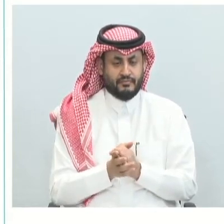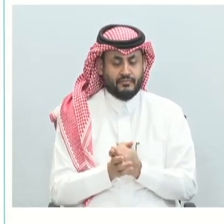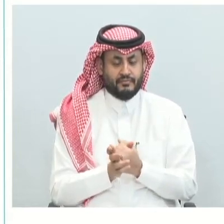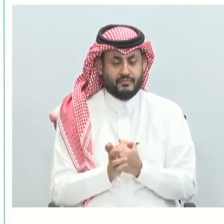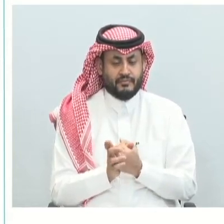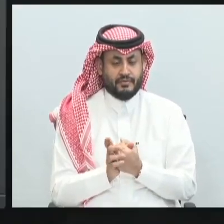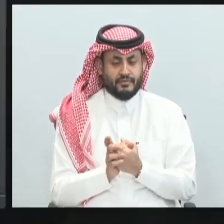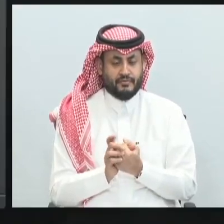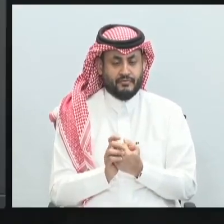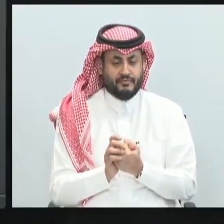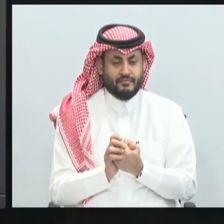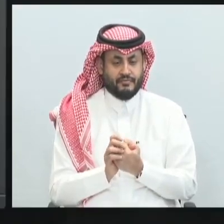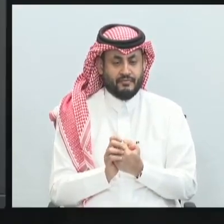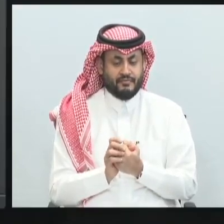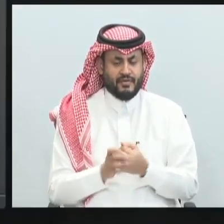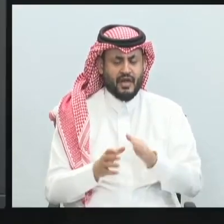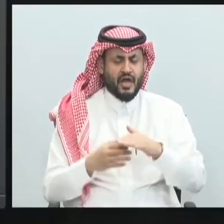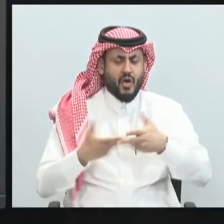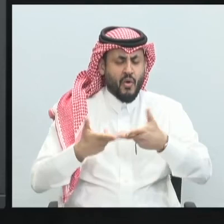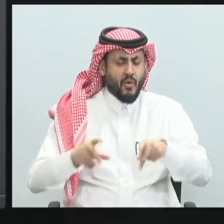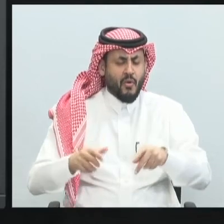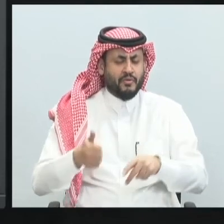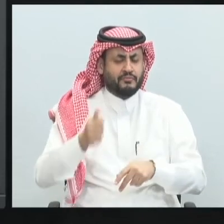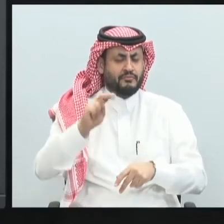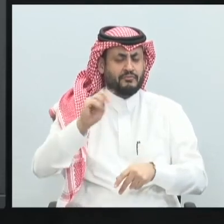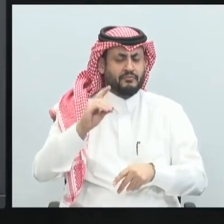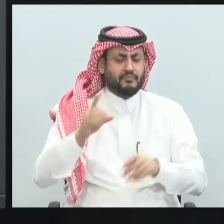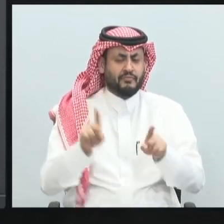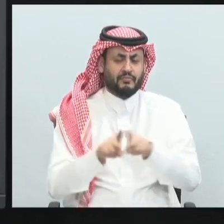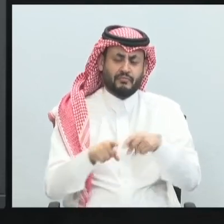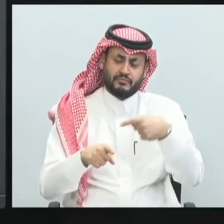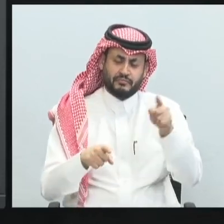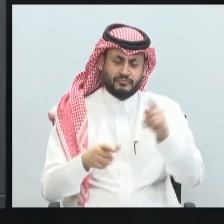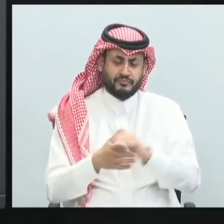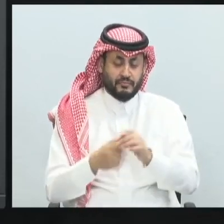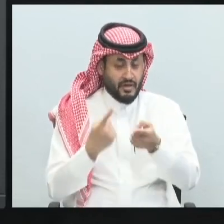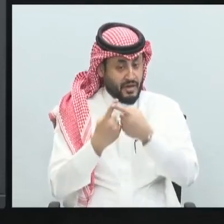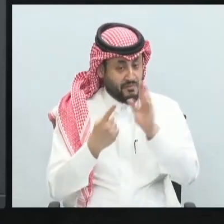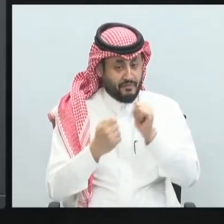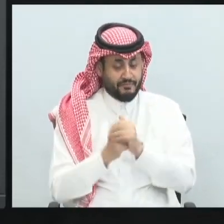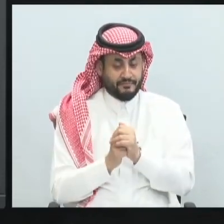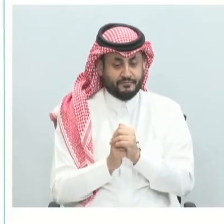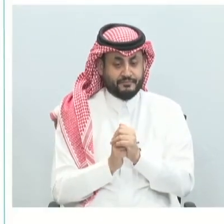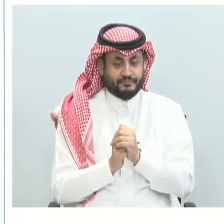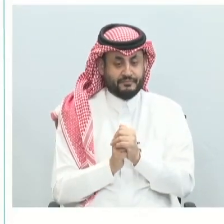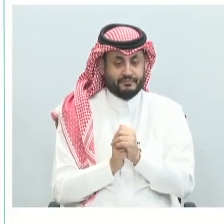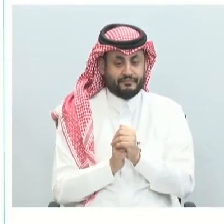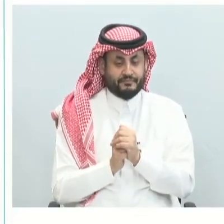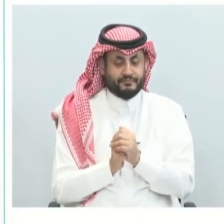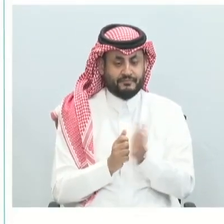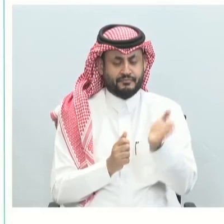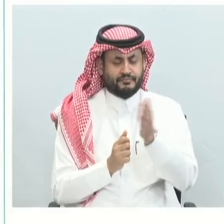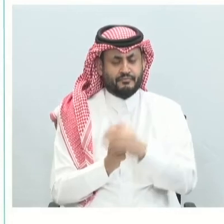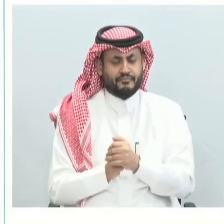and shoes. So the last one only use and. The last one, not the first one. Okay.